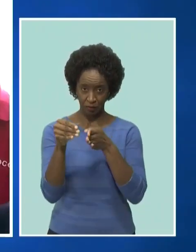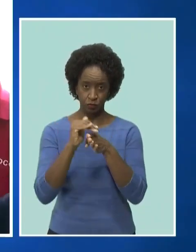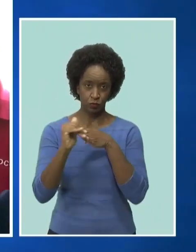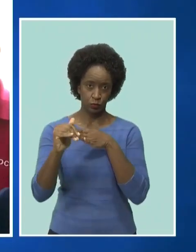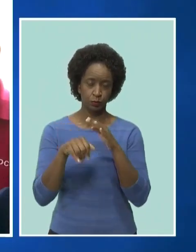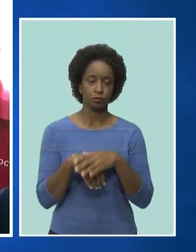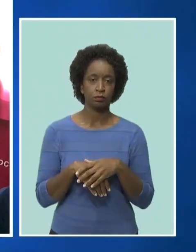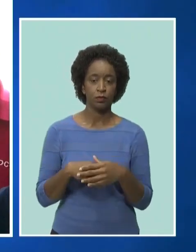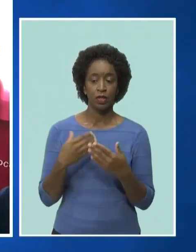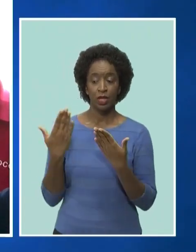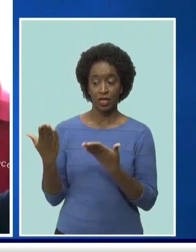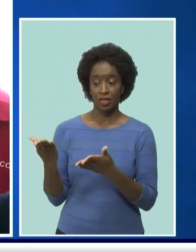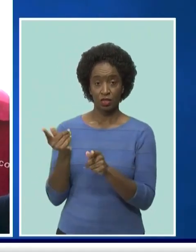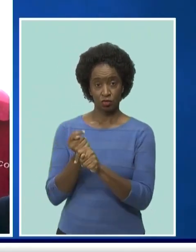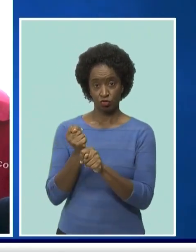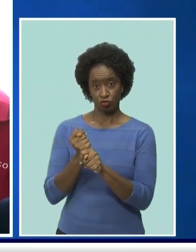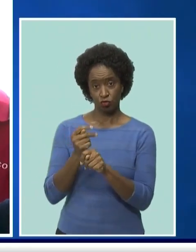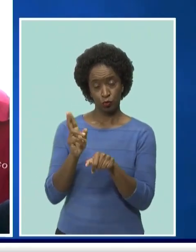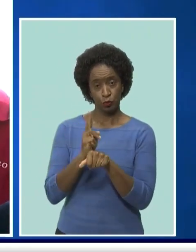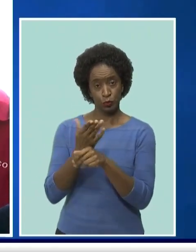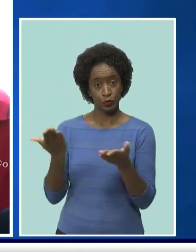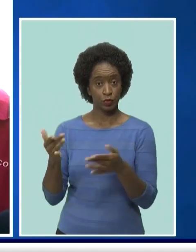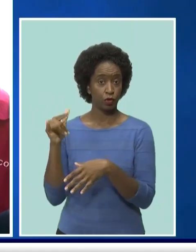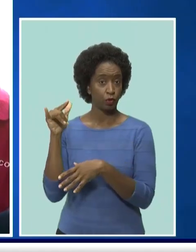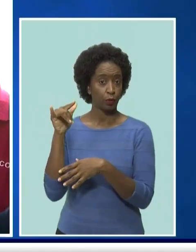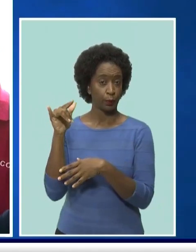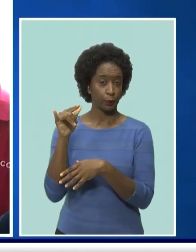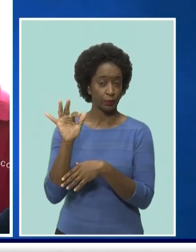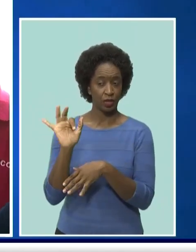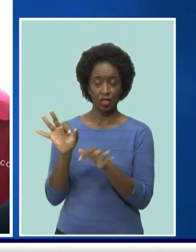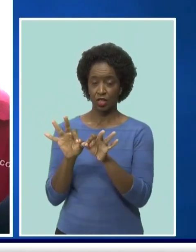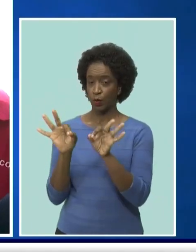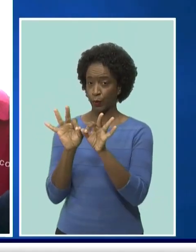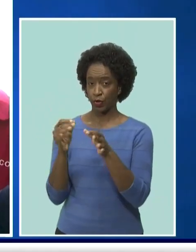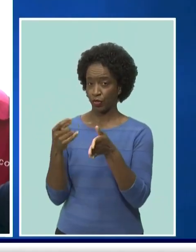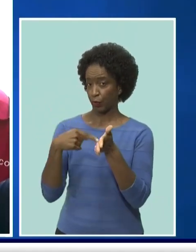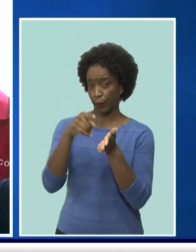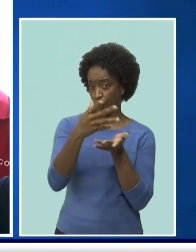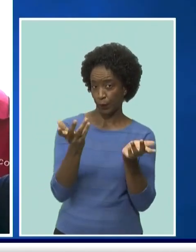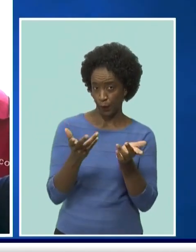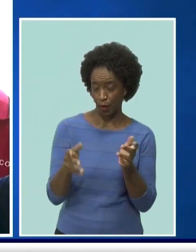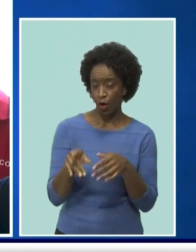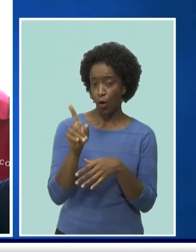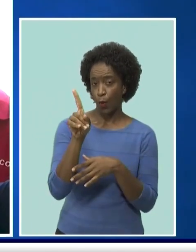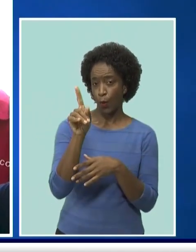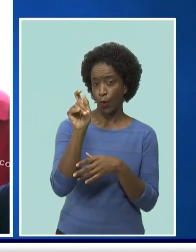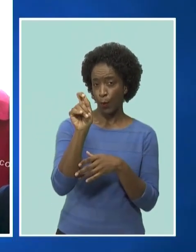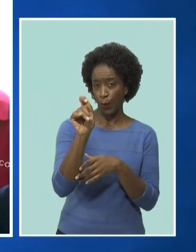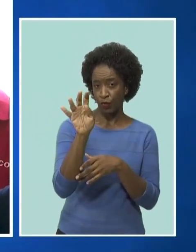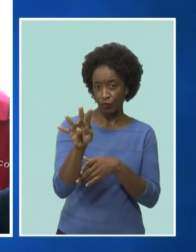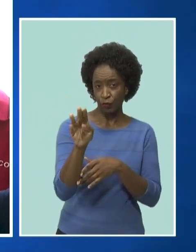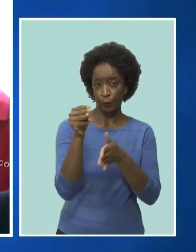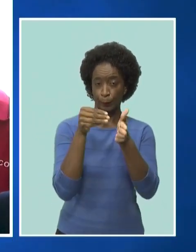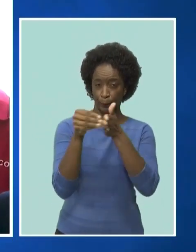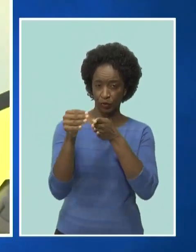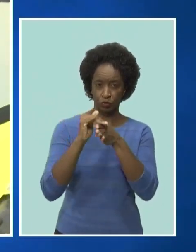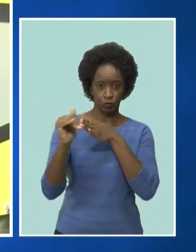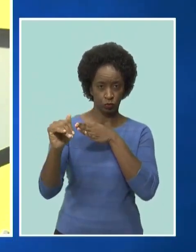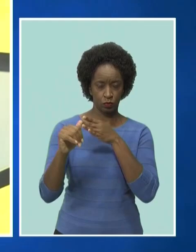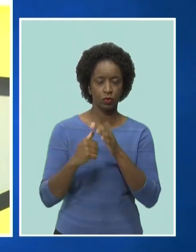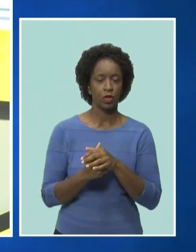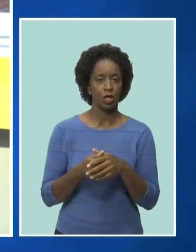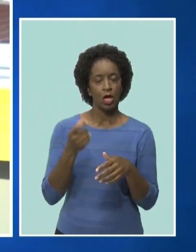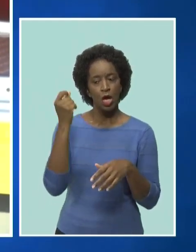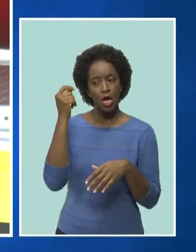tender for use at the airport alone took out 1.4 million of that budget. But as you can see when they show you the